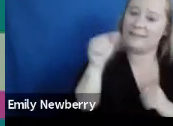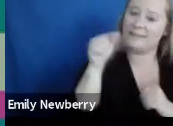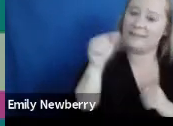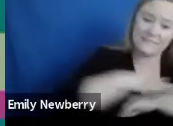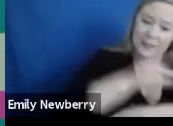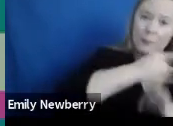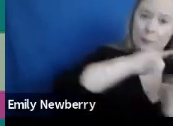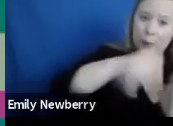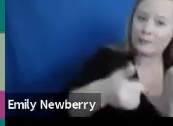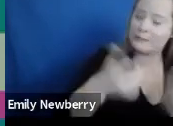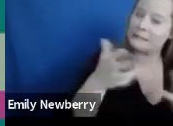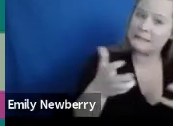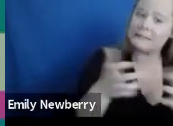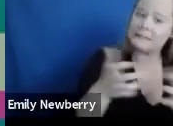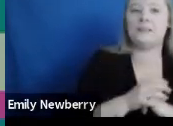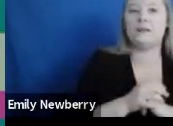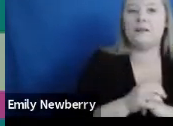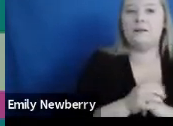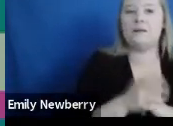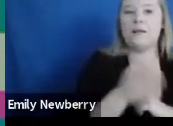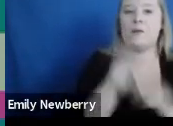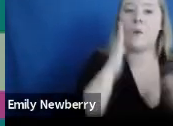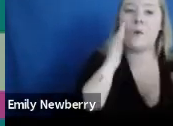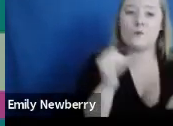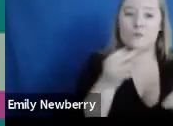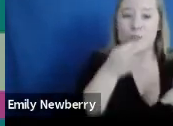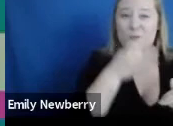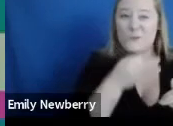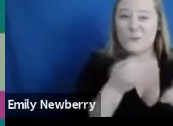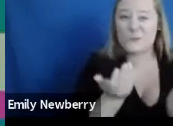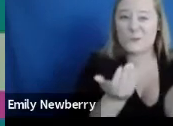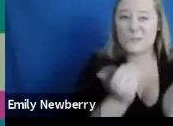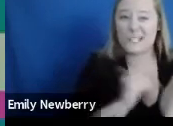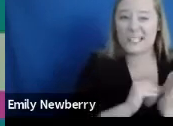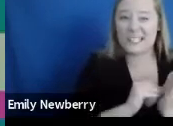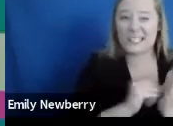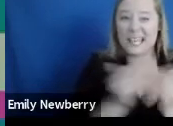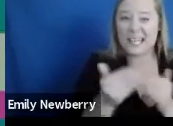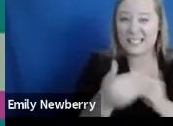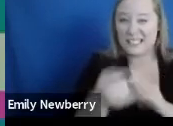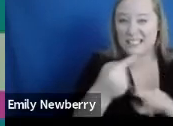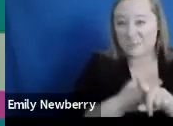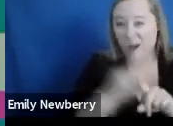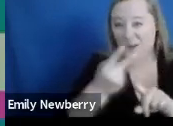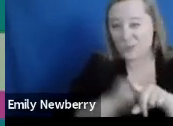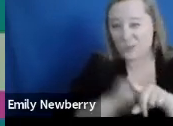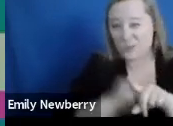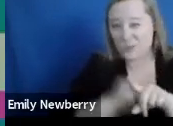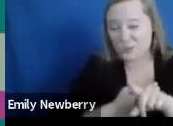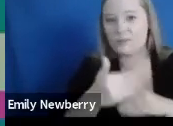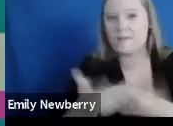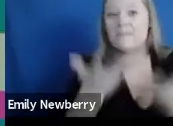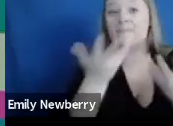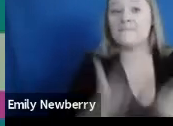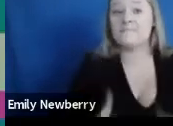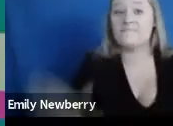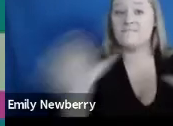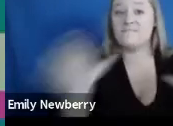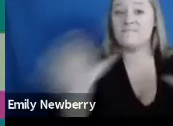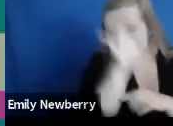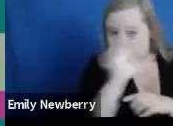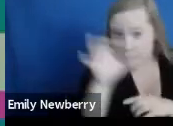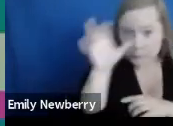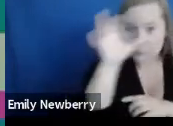and hopefully we'll be able to start up again within the next month or two, finish the reconnaissance, especially the state